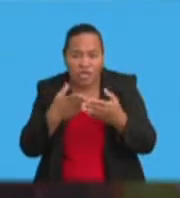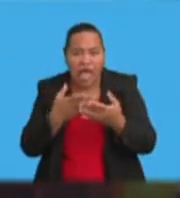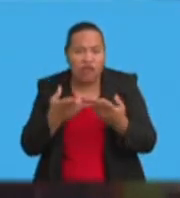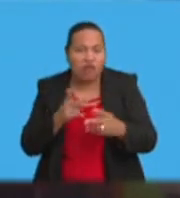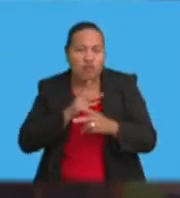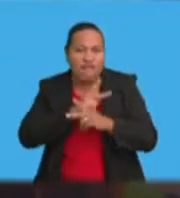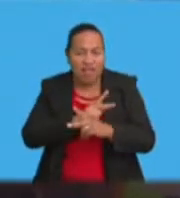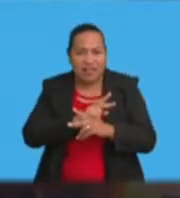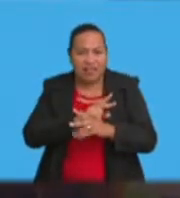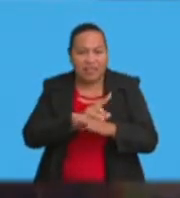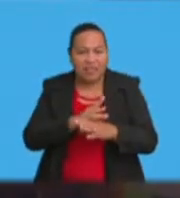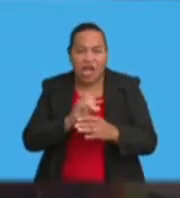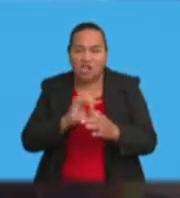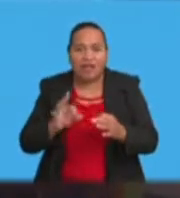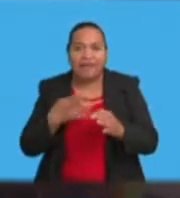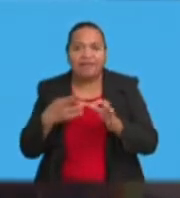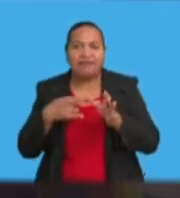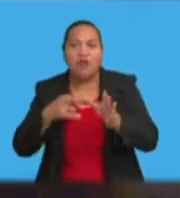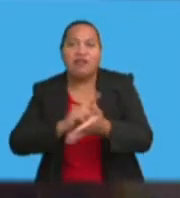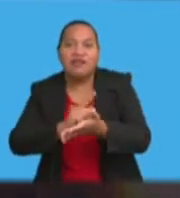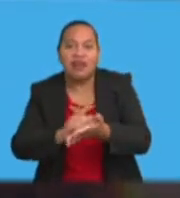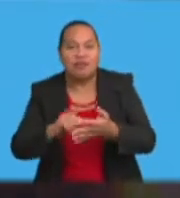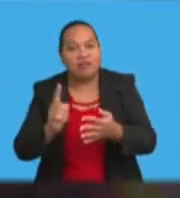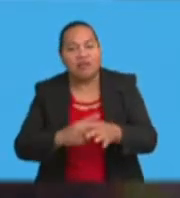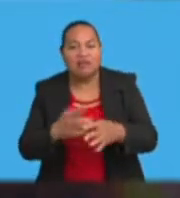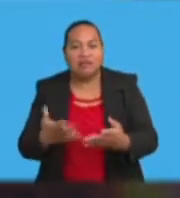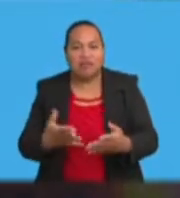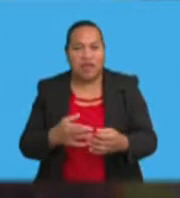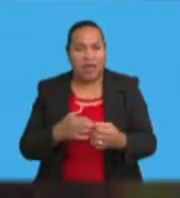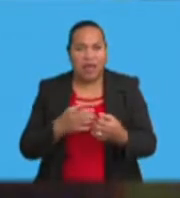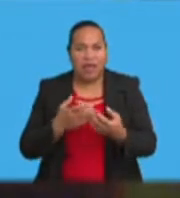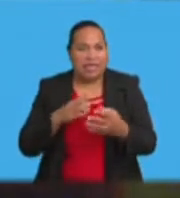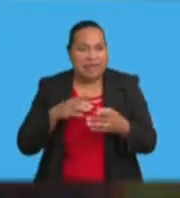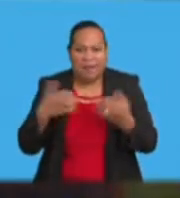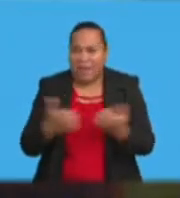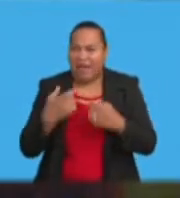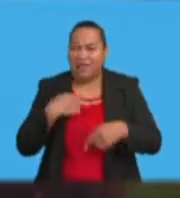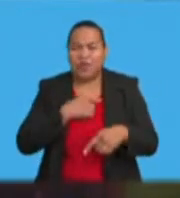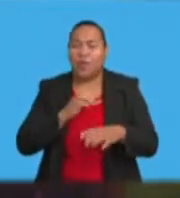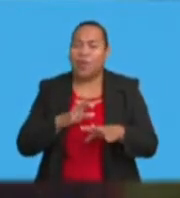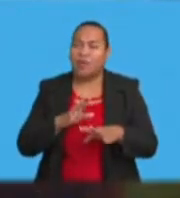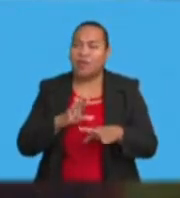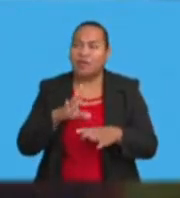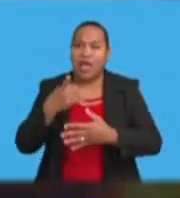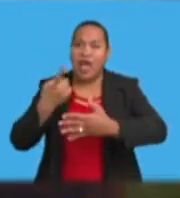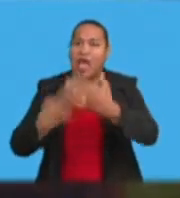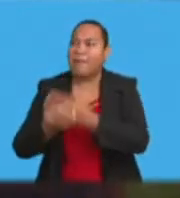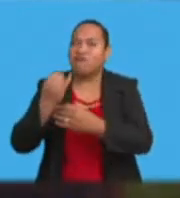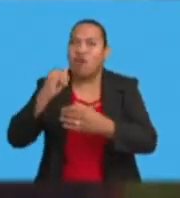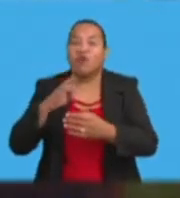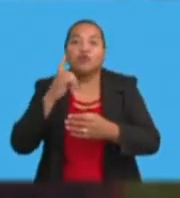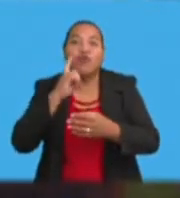a reactionary focus. A lot of the things that we do now are reactionary. We wait for something to go wrong, then we try to do something to alleviate